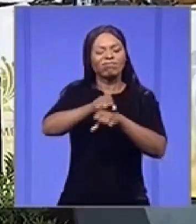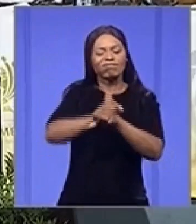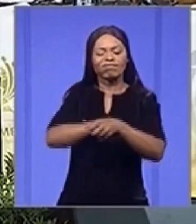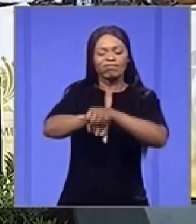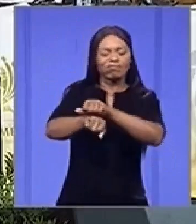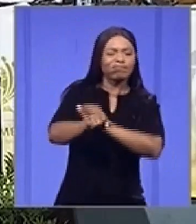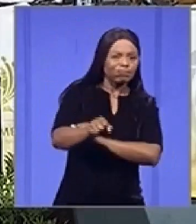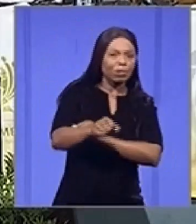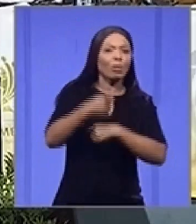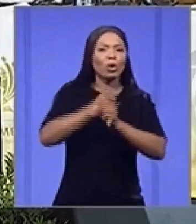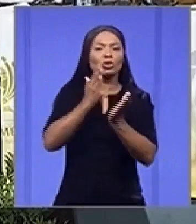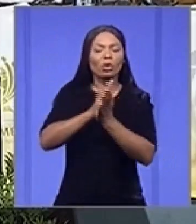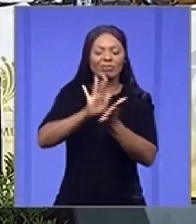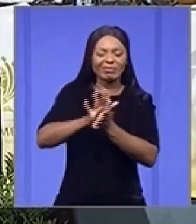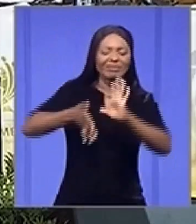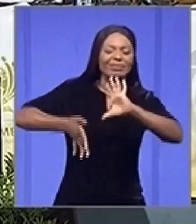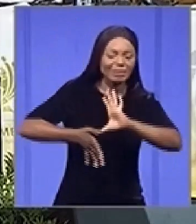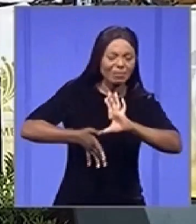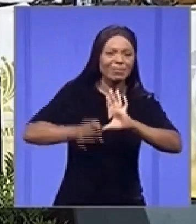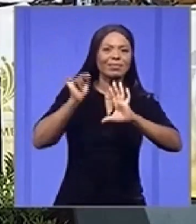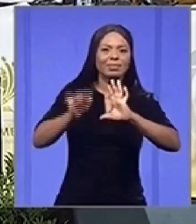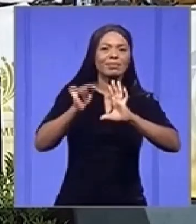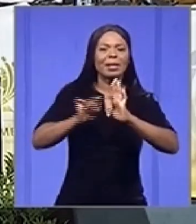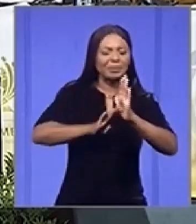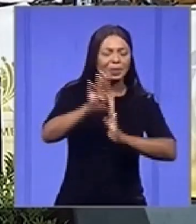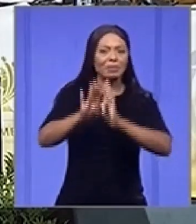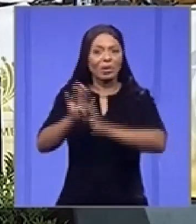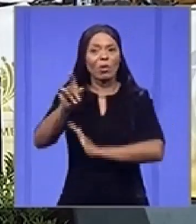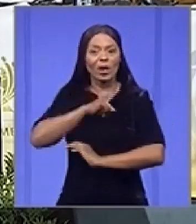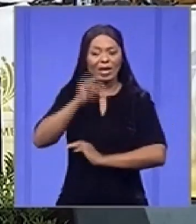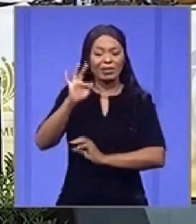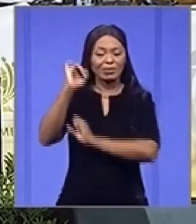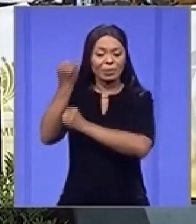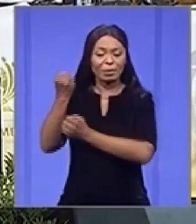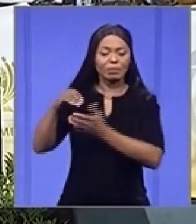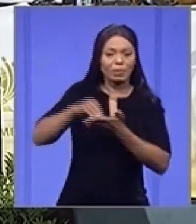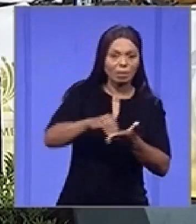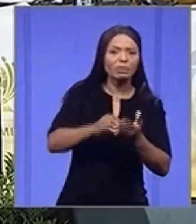matlafatsa lenaane la mafaratlhatlha a ka rotloetsang kgolo ya ikonomi mo nageng.